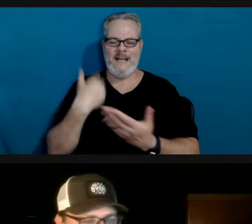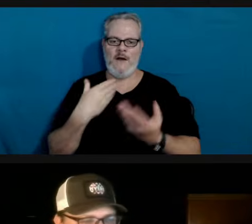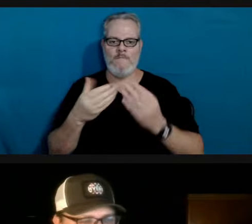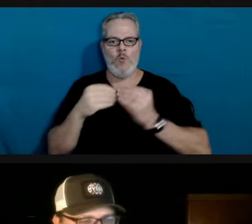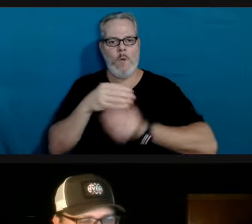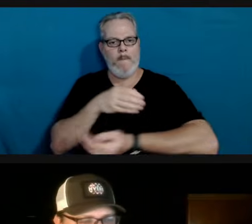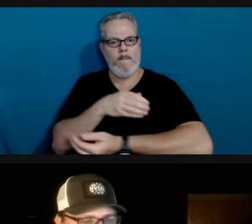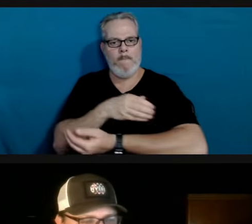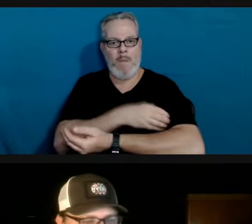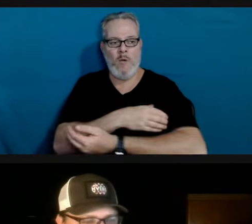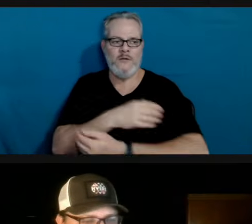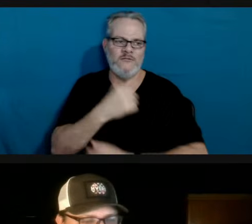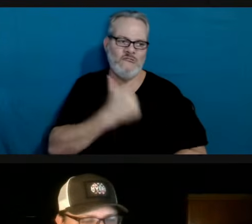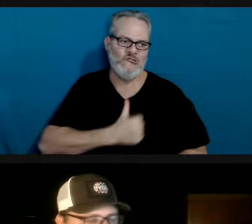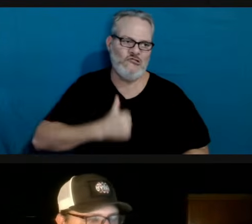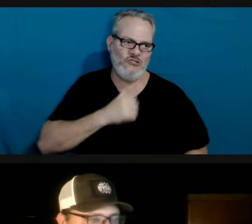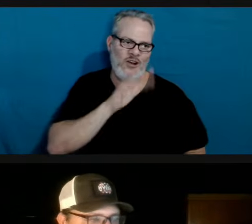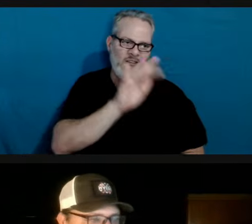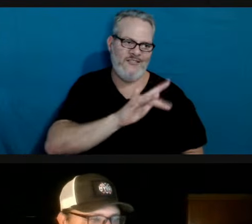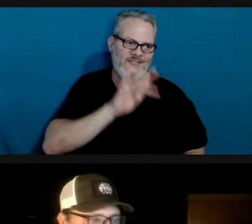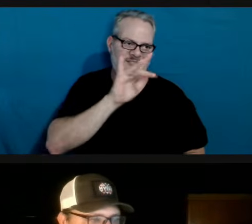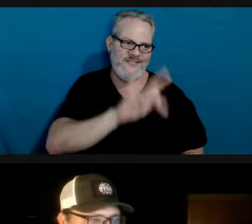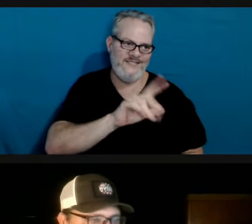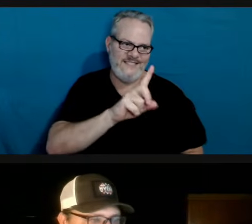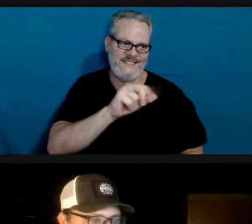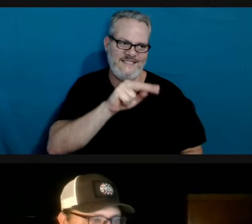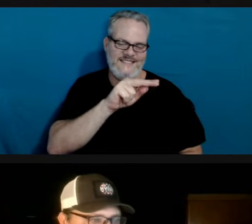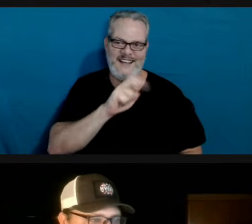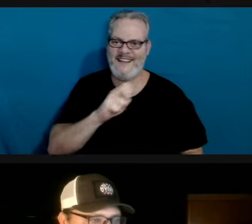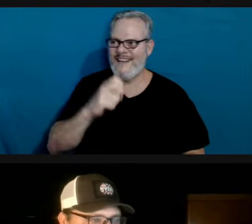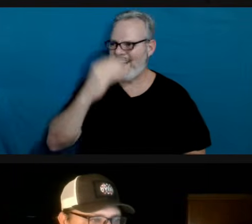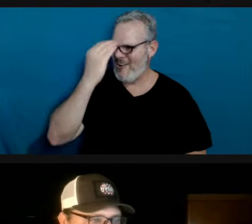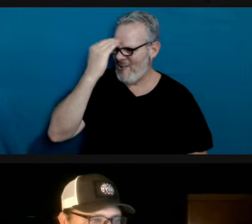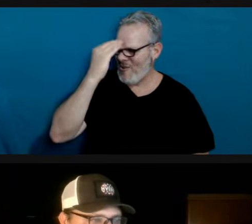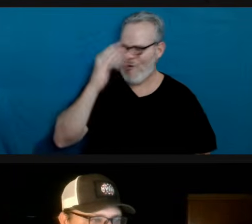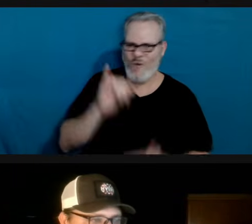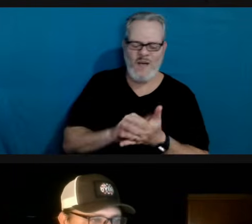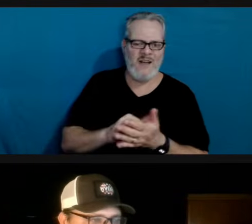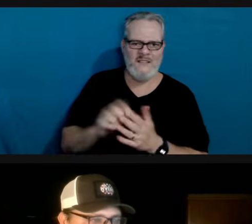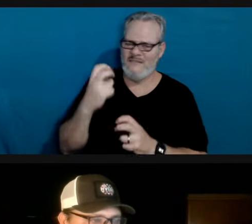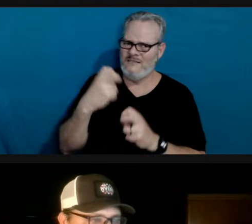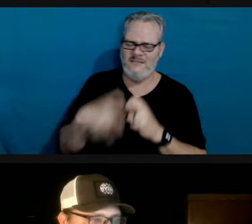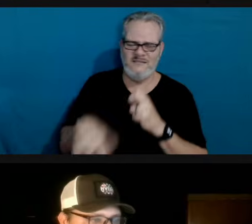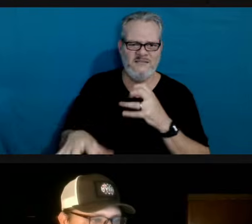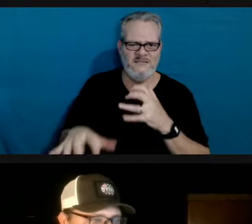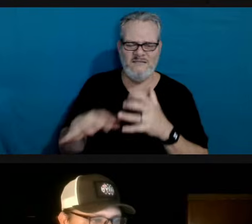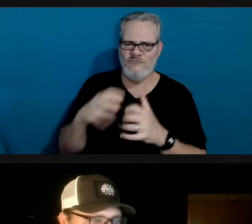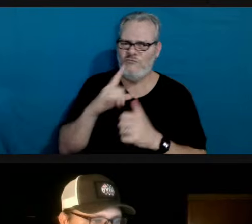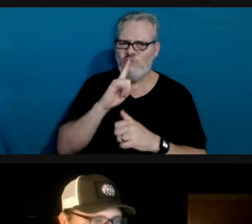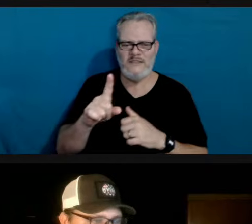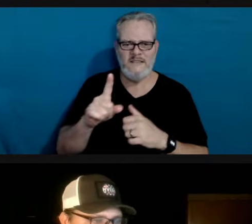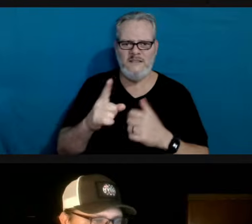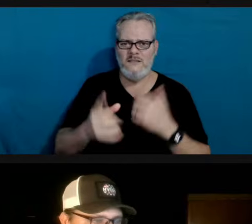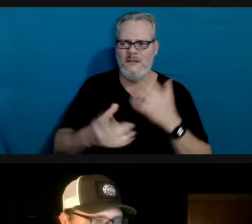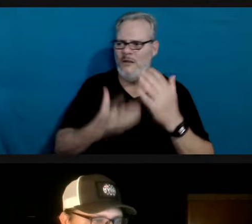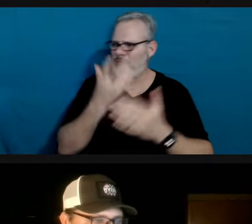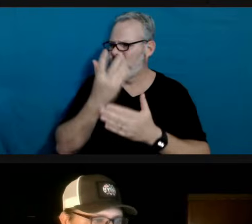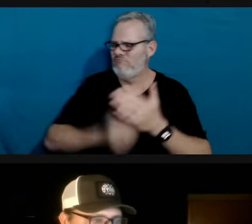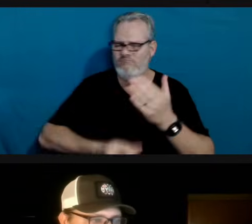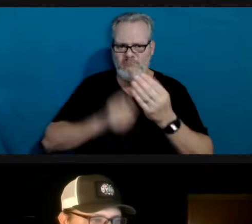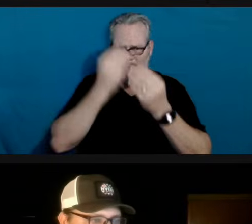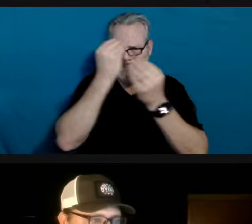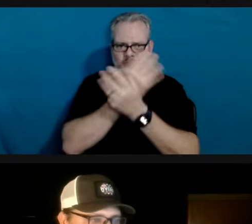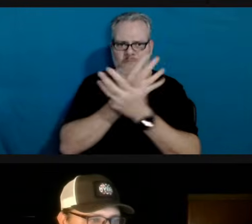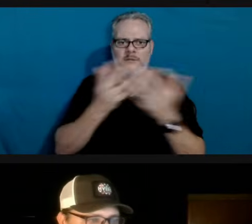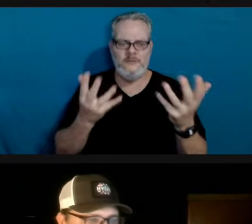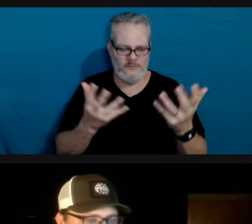Yeah, it's a whole thing, and I can't believe just the lack of information, but we'll talk about that more. Yep,